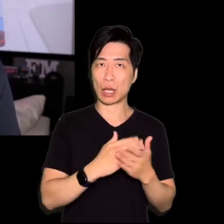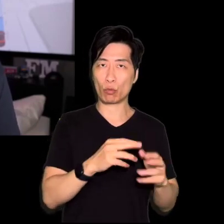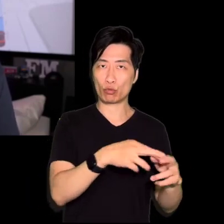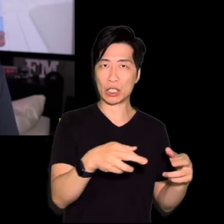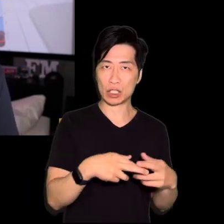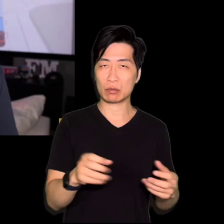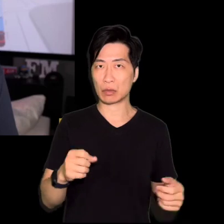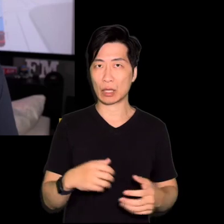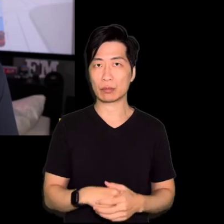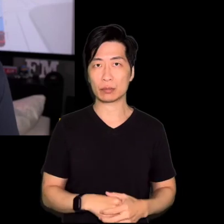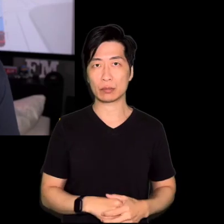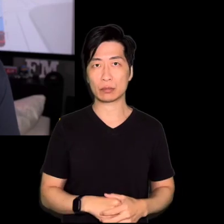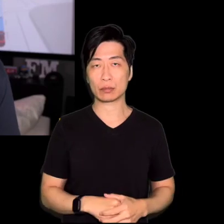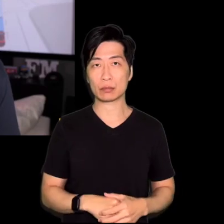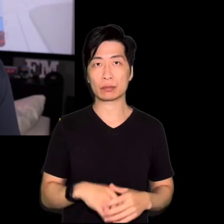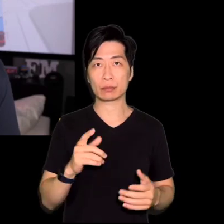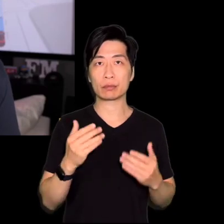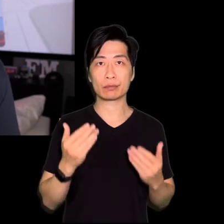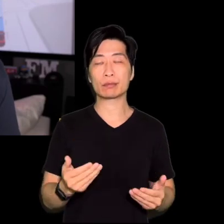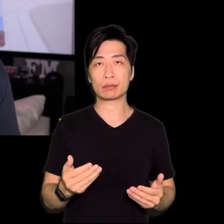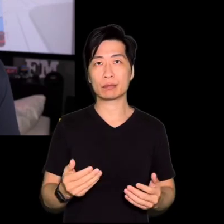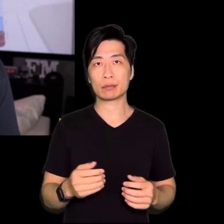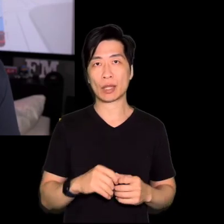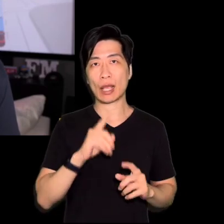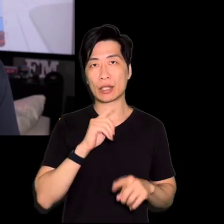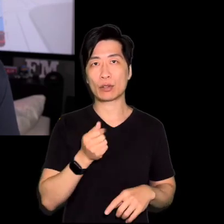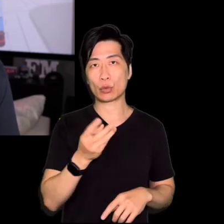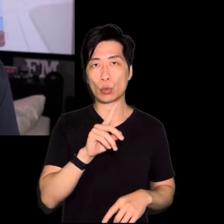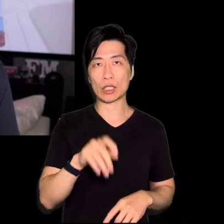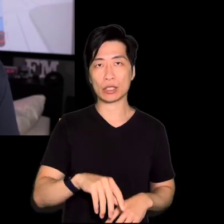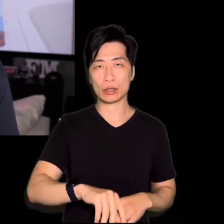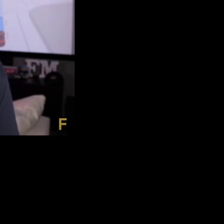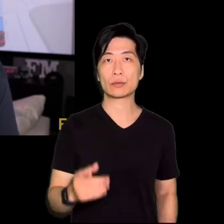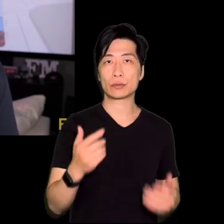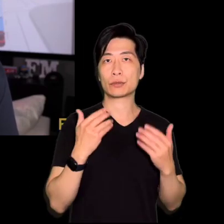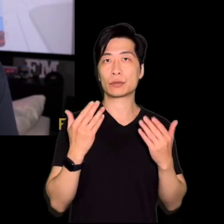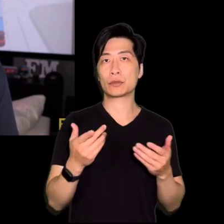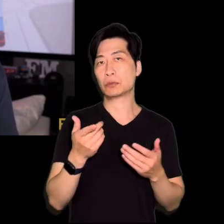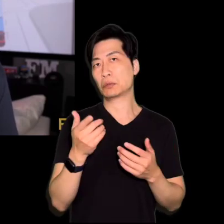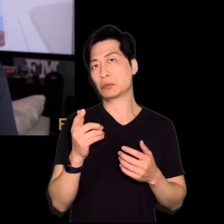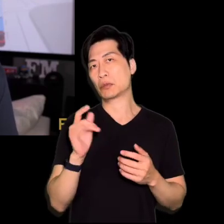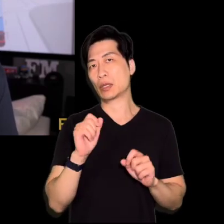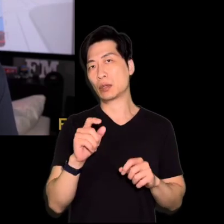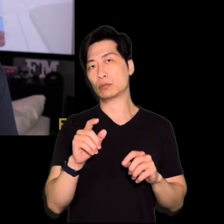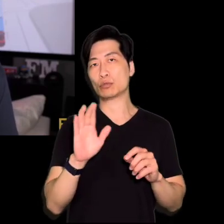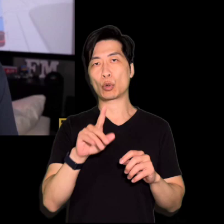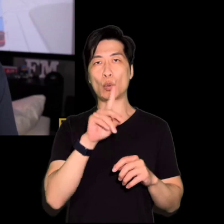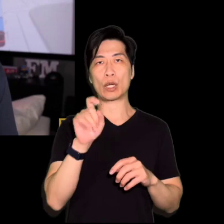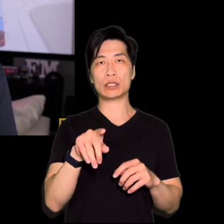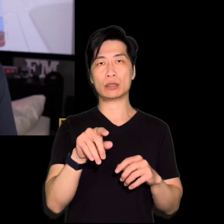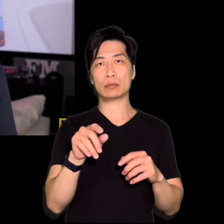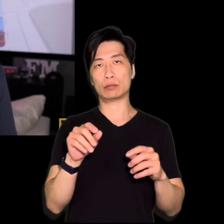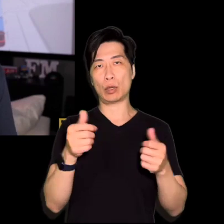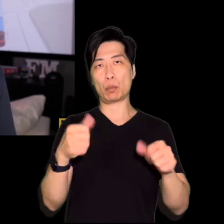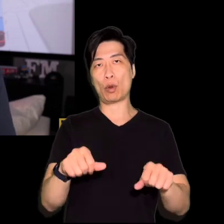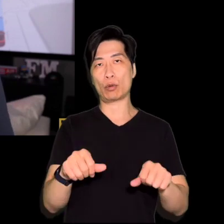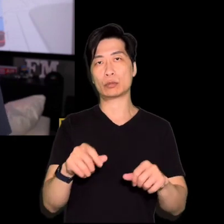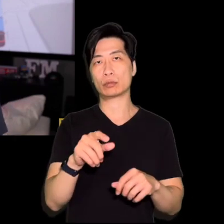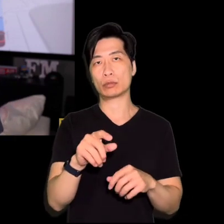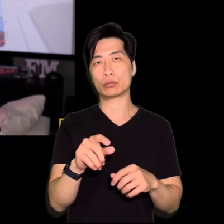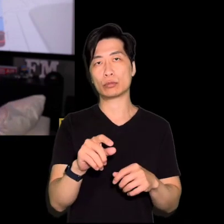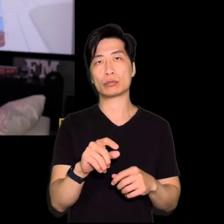let's go ahead and try and answer a couple questions before we call it a day. So go ahead and post your